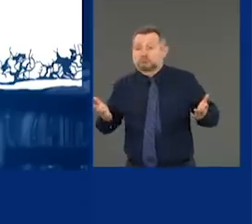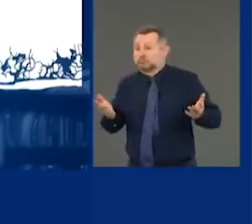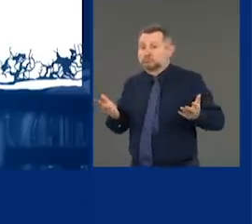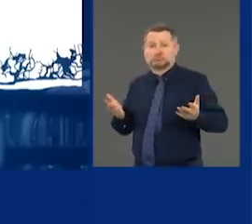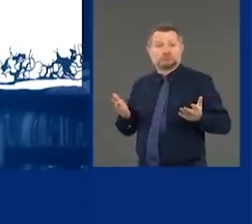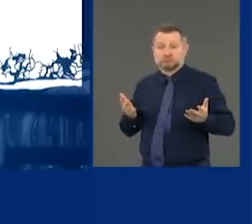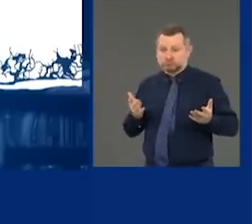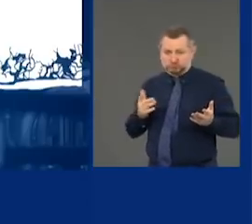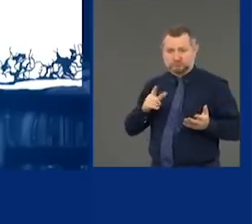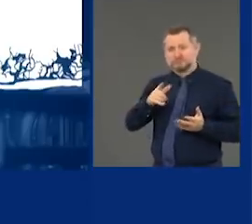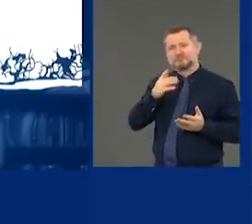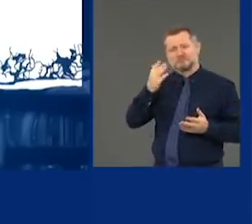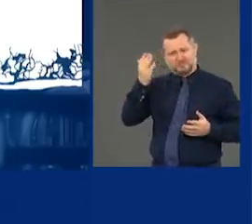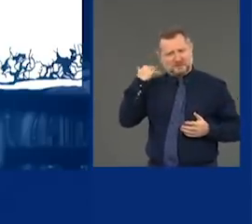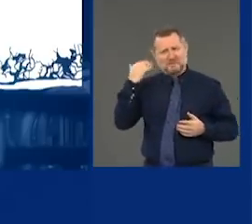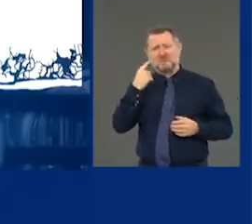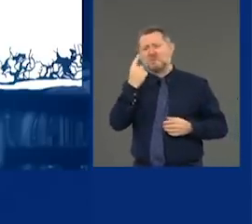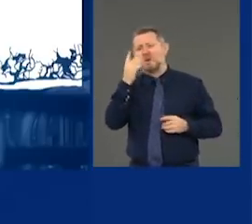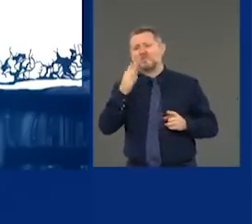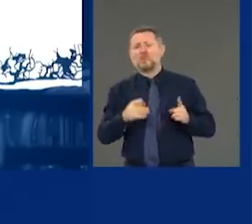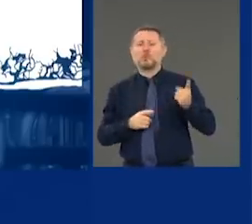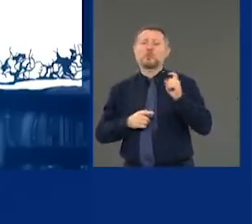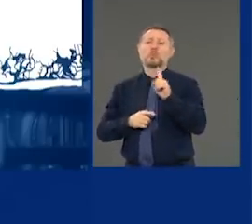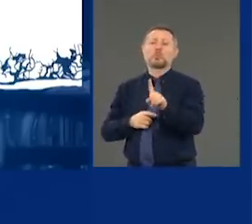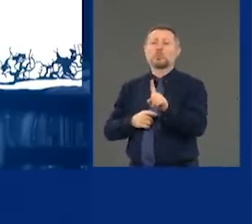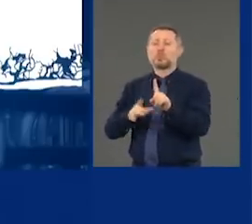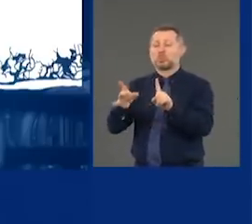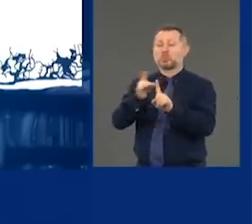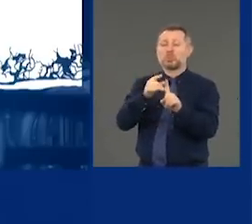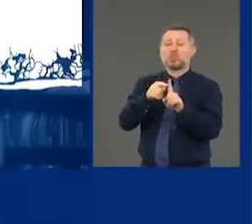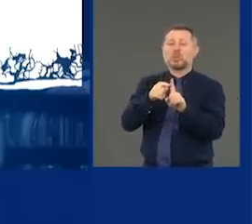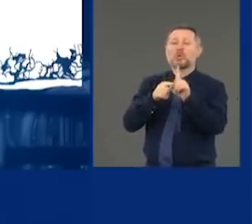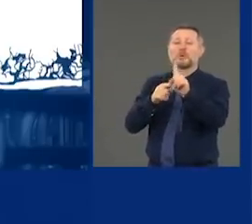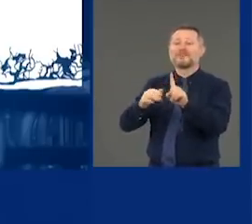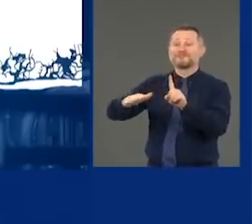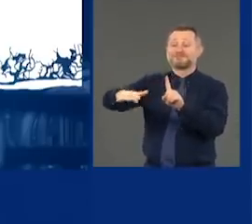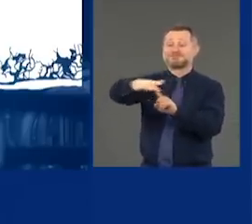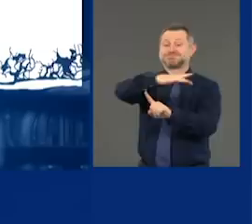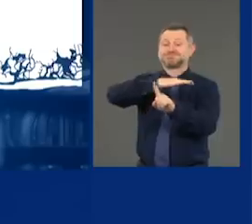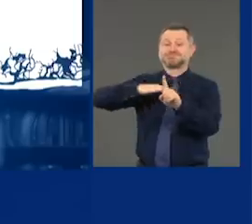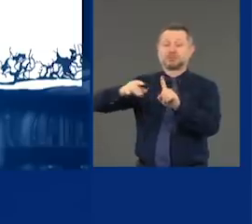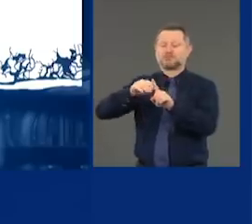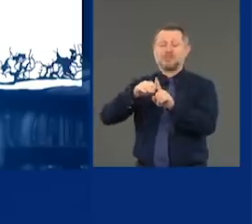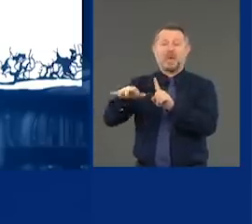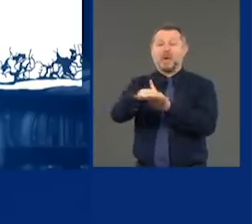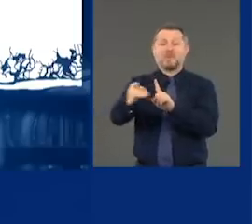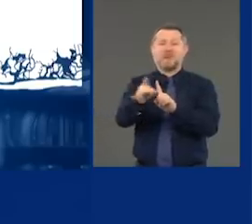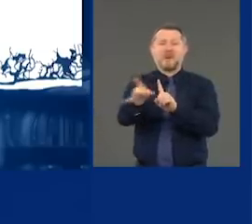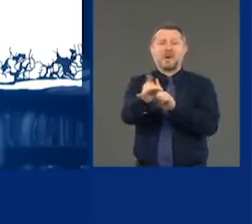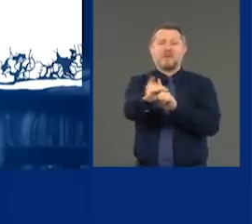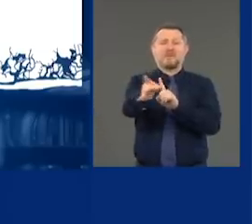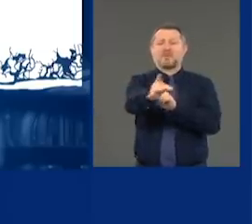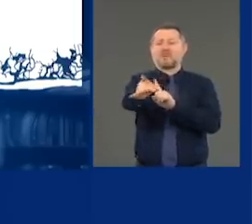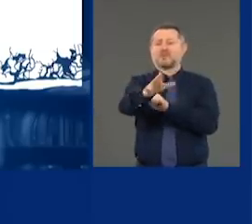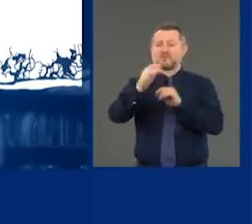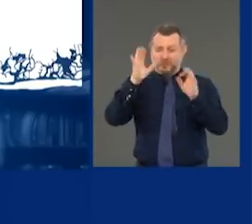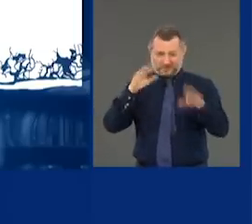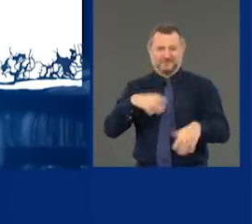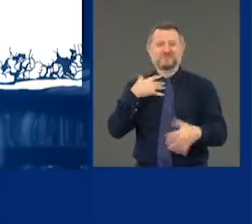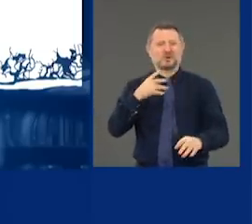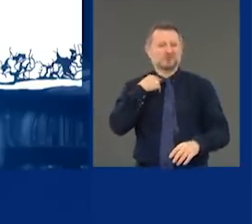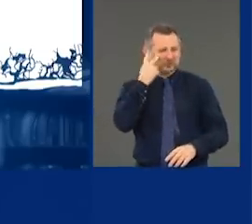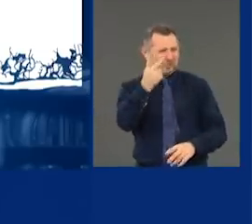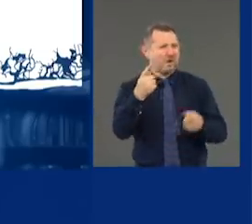spreader. One person in a crowd of 100 people can infect dozens. We've seen it.